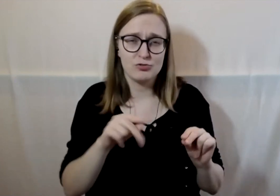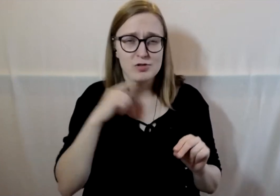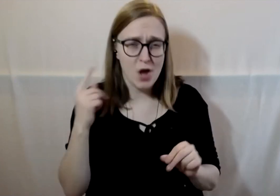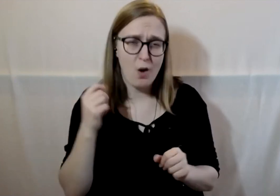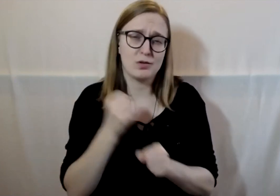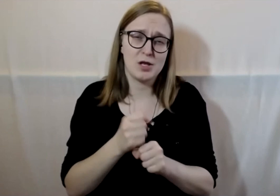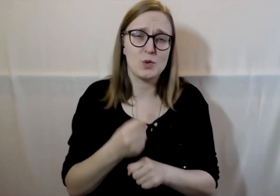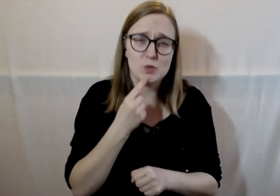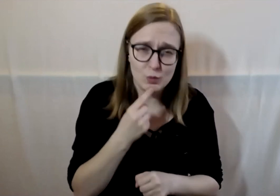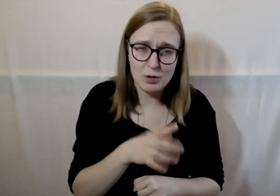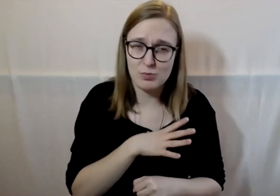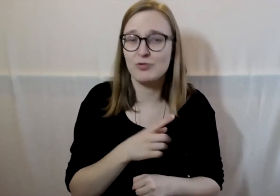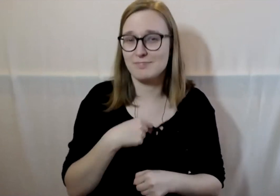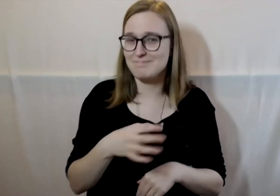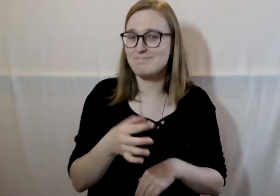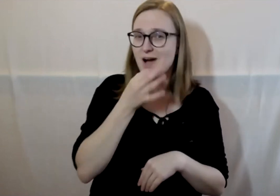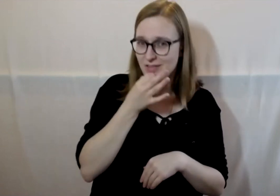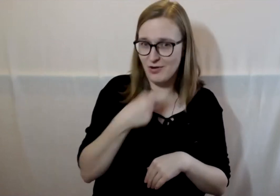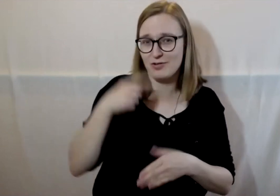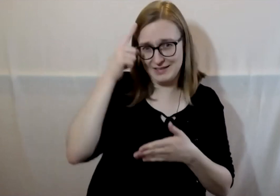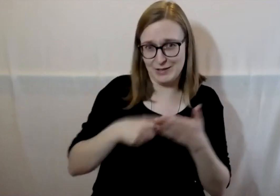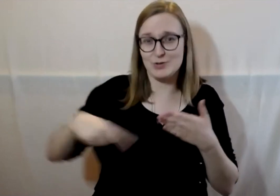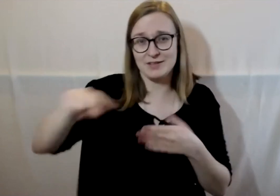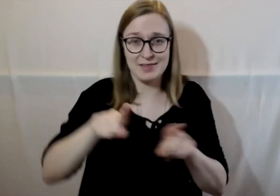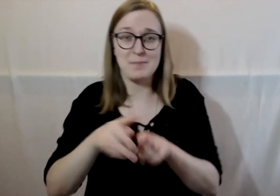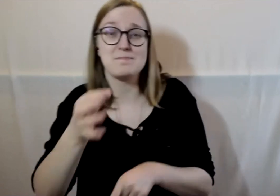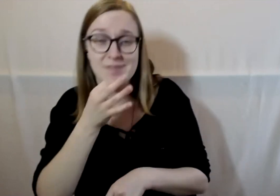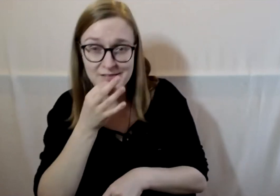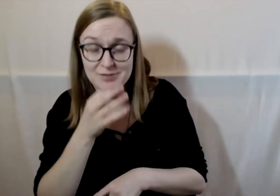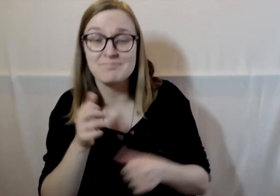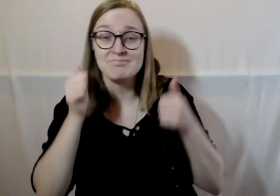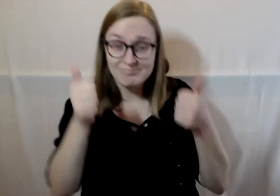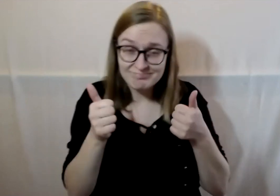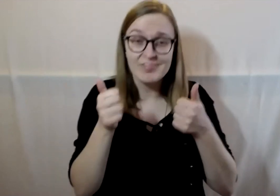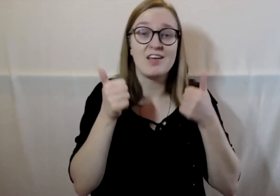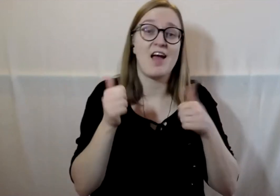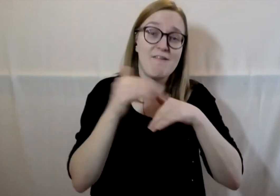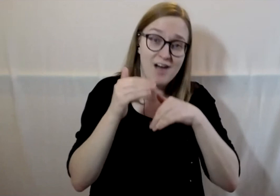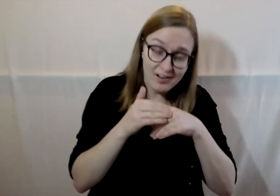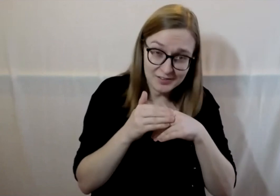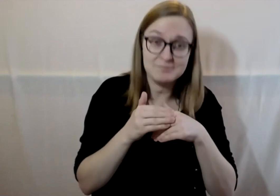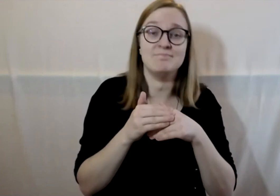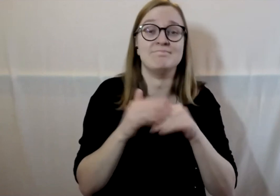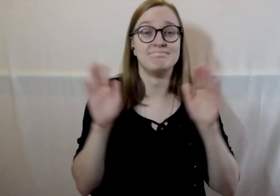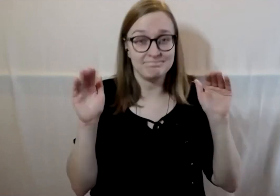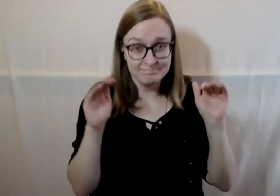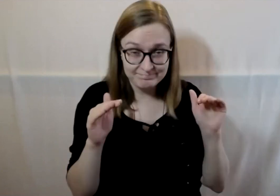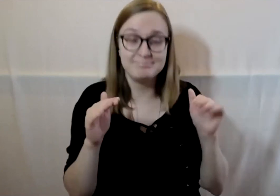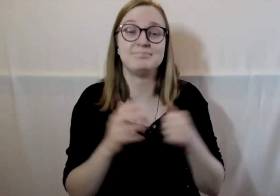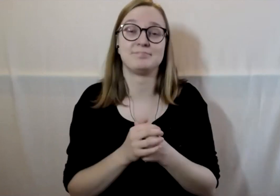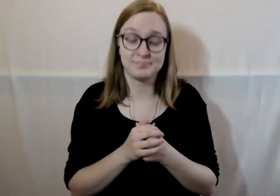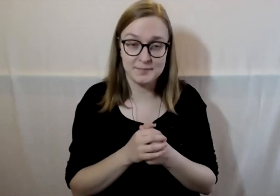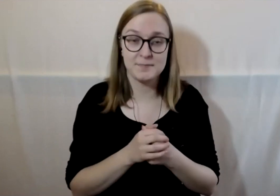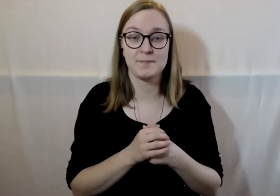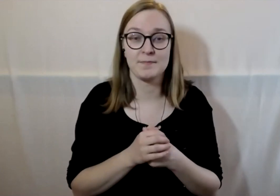thoroughly enjoyed it. I hope you have too. So all the best and have a good time overnight. I know you're